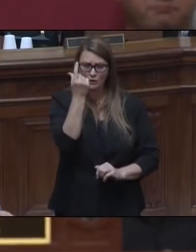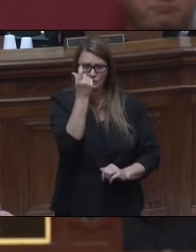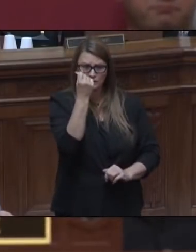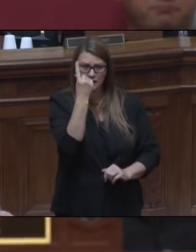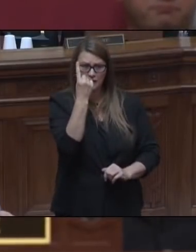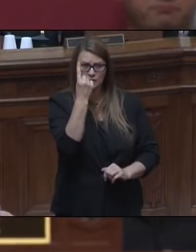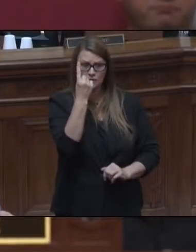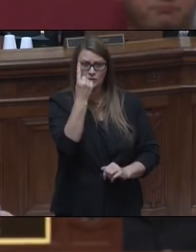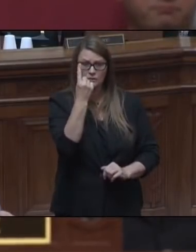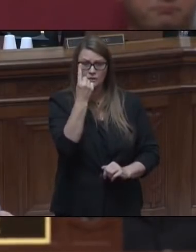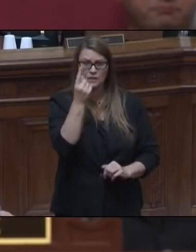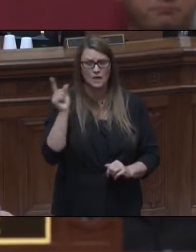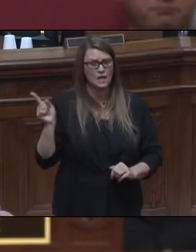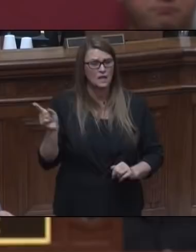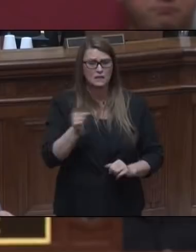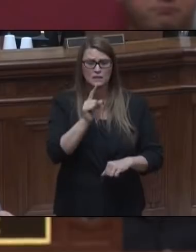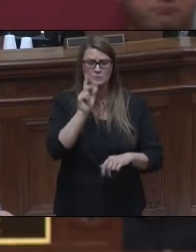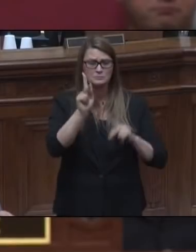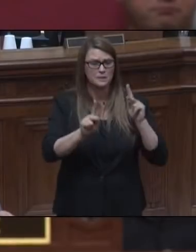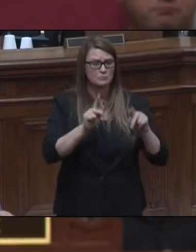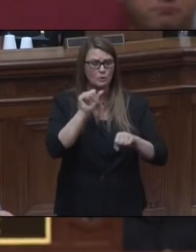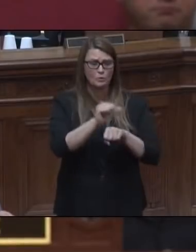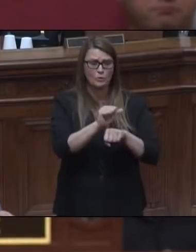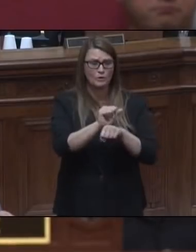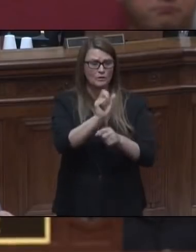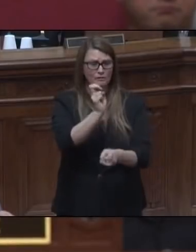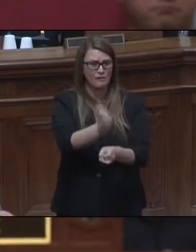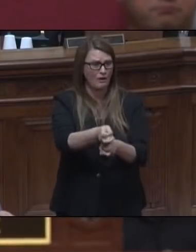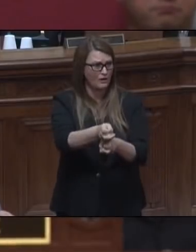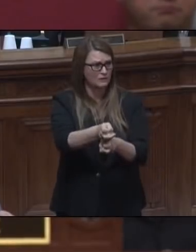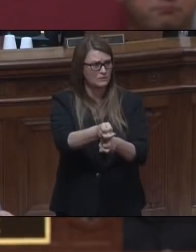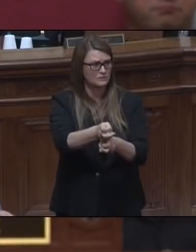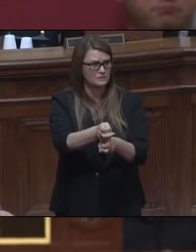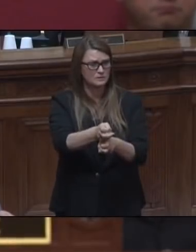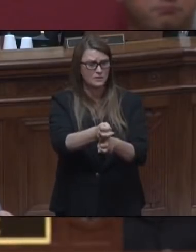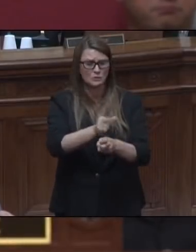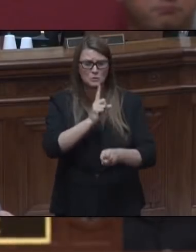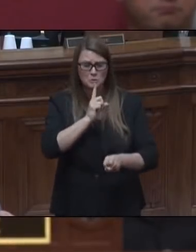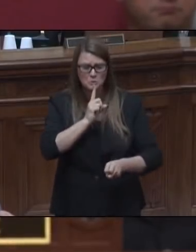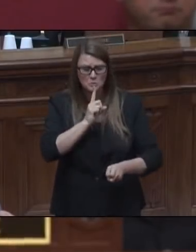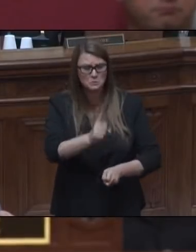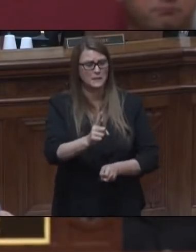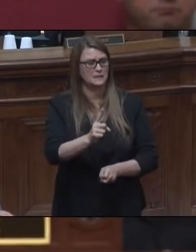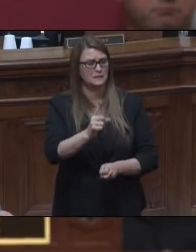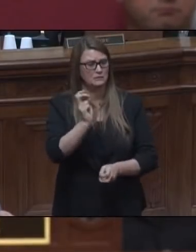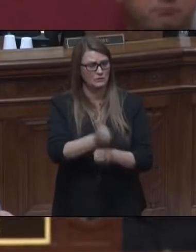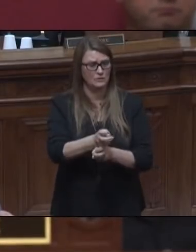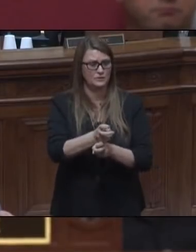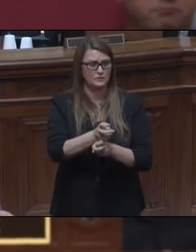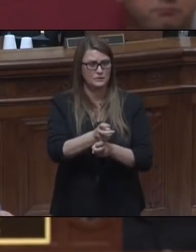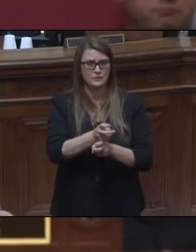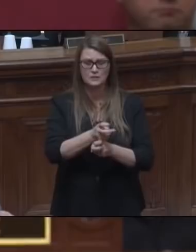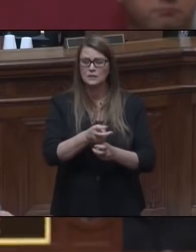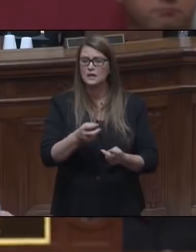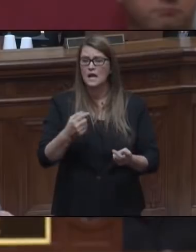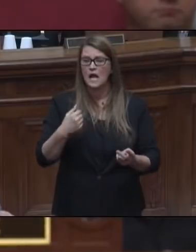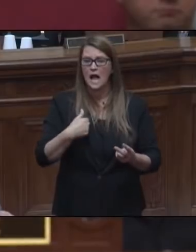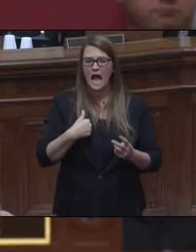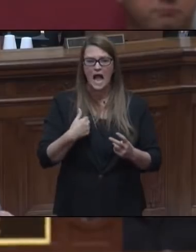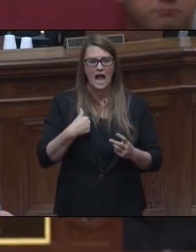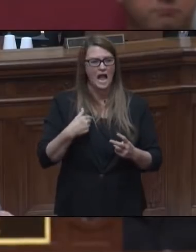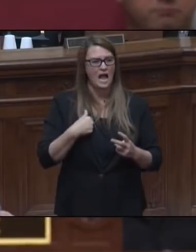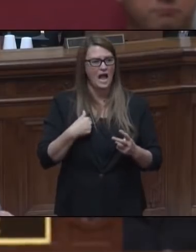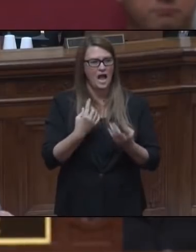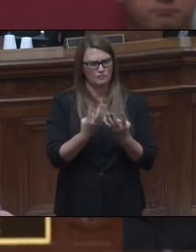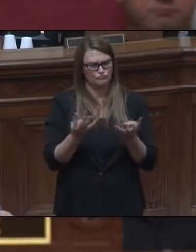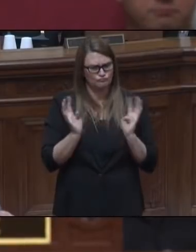this. These people do incredible work. They are superstars. That's all there is to it. You see, I've surrounded myself